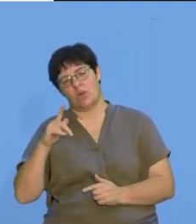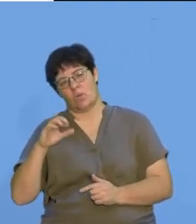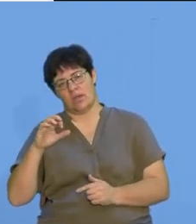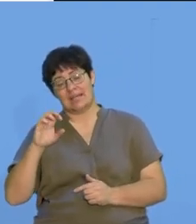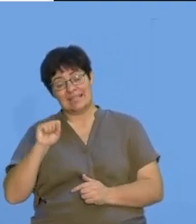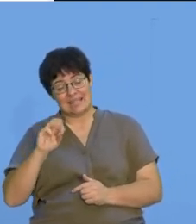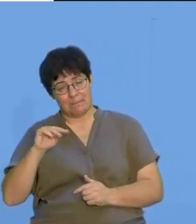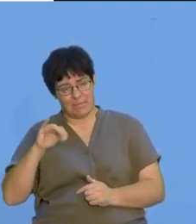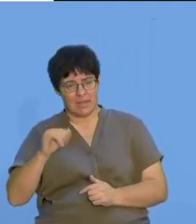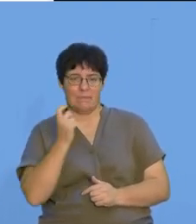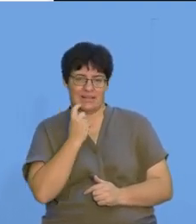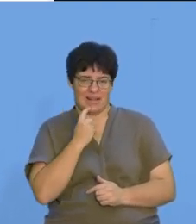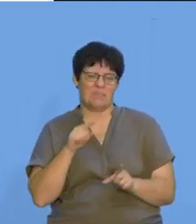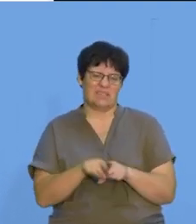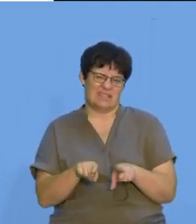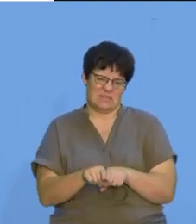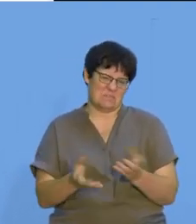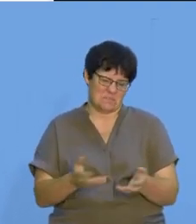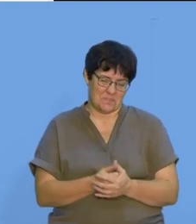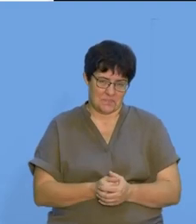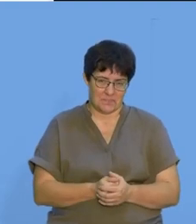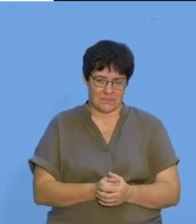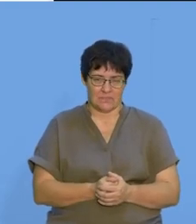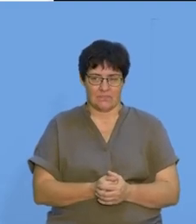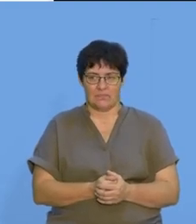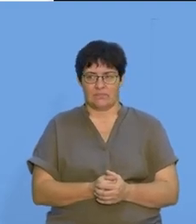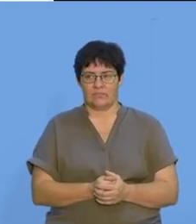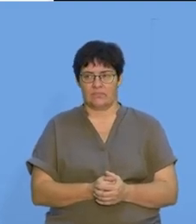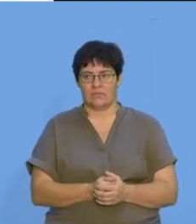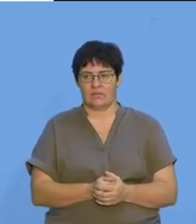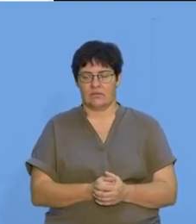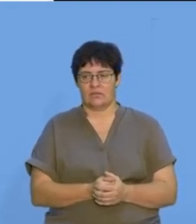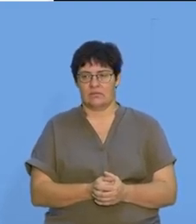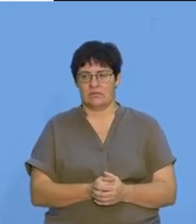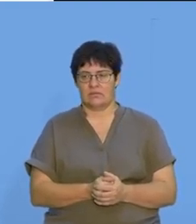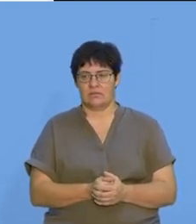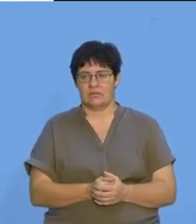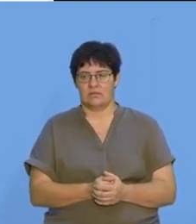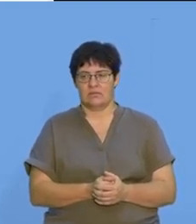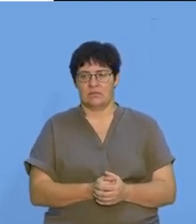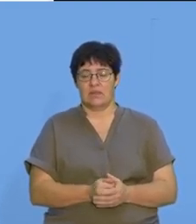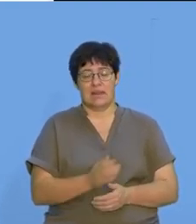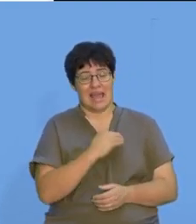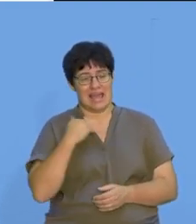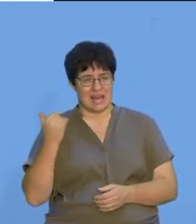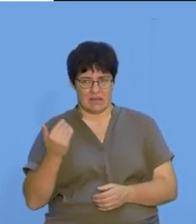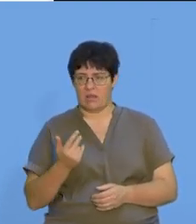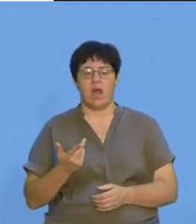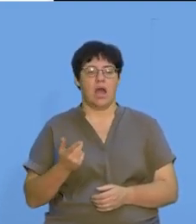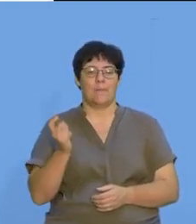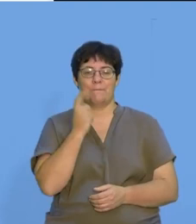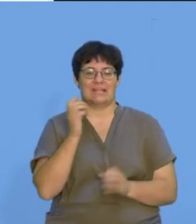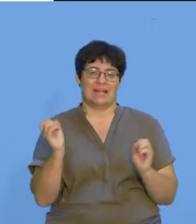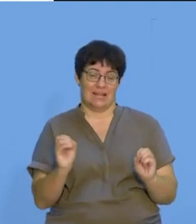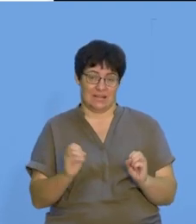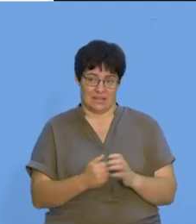refer to the same category or classification of elements. And then further to our right, we've got